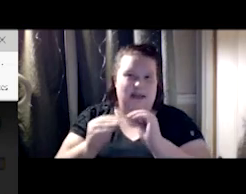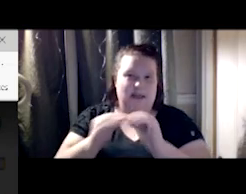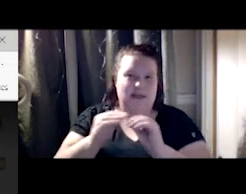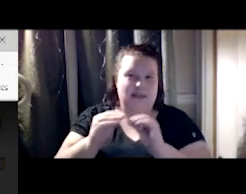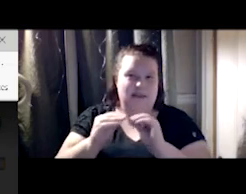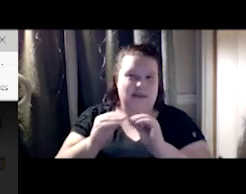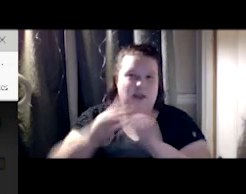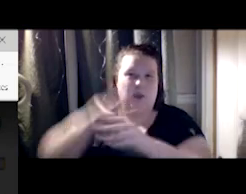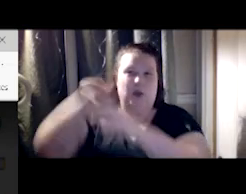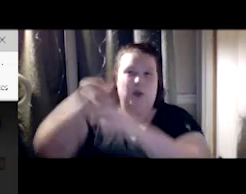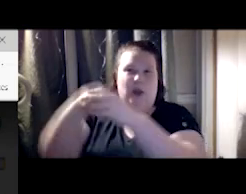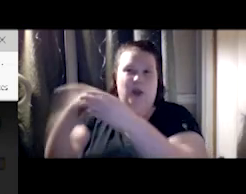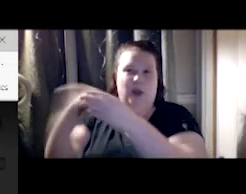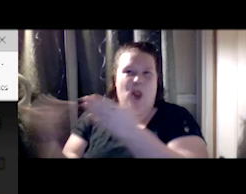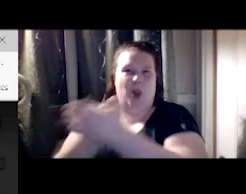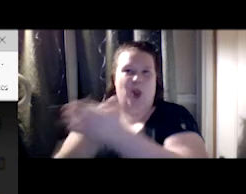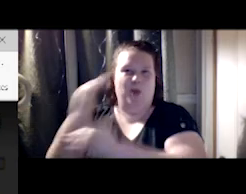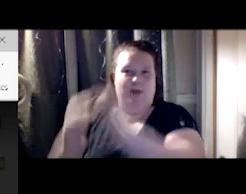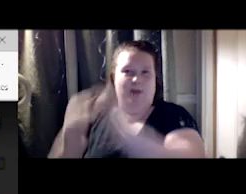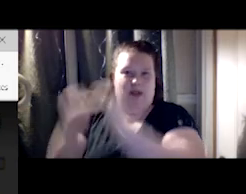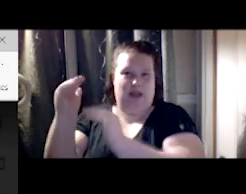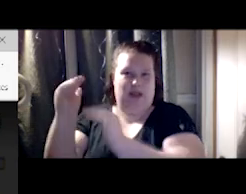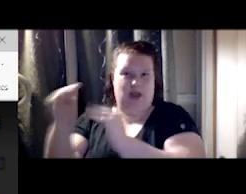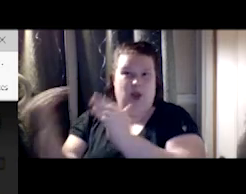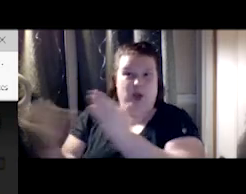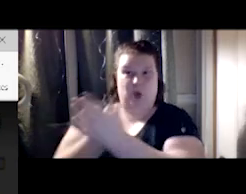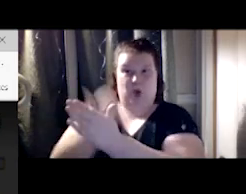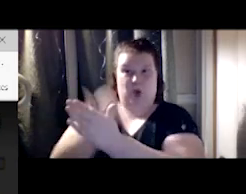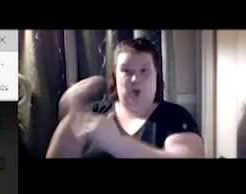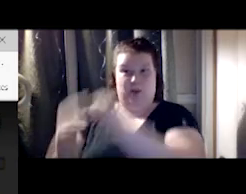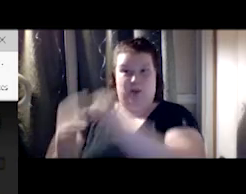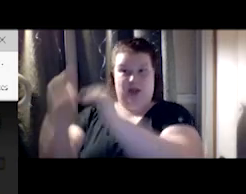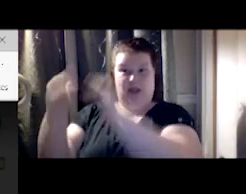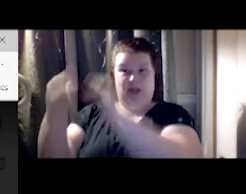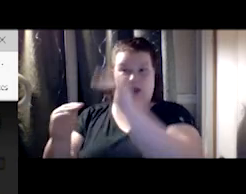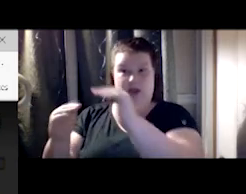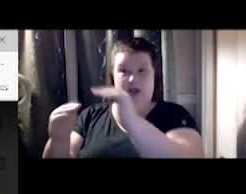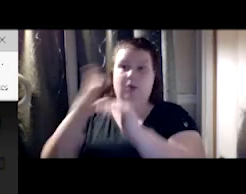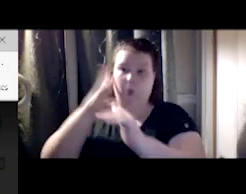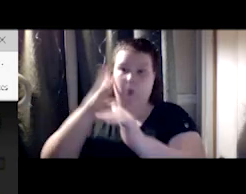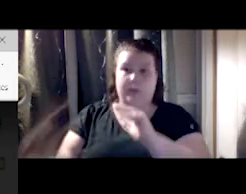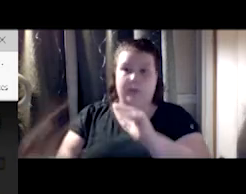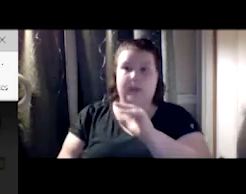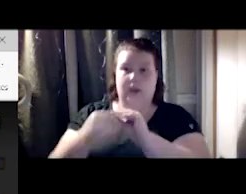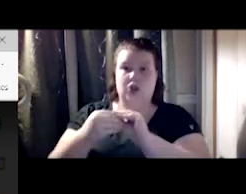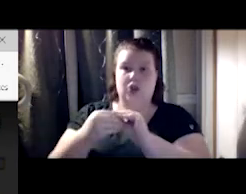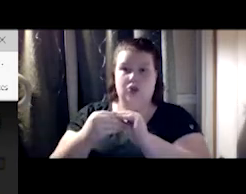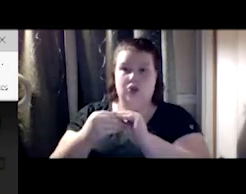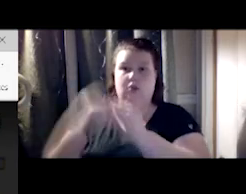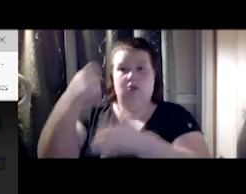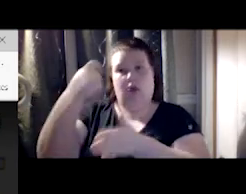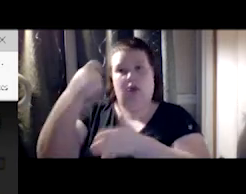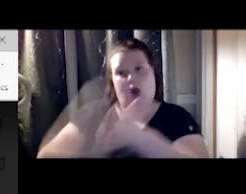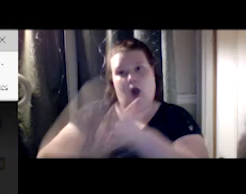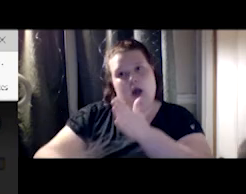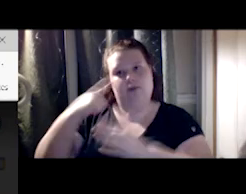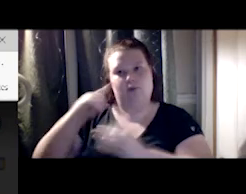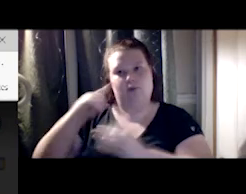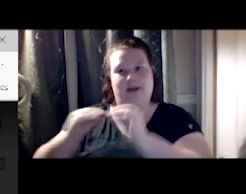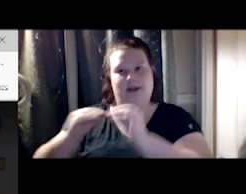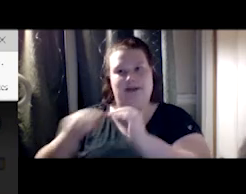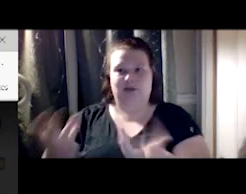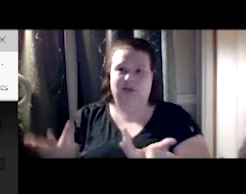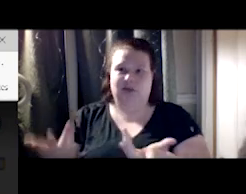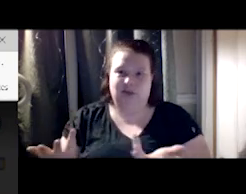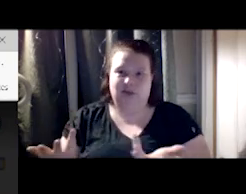new building would be, but even with the new building, there's also going to be additional maintenance costs, that are associated with